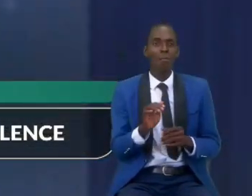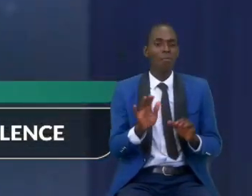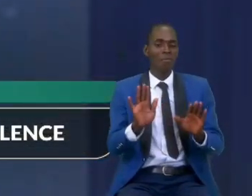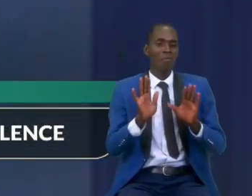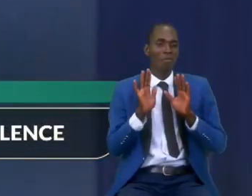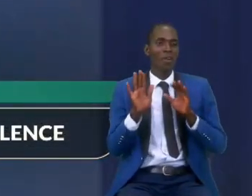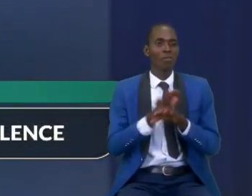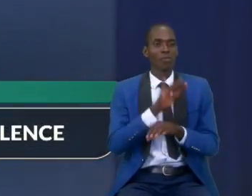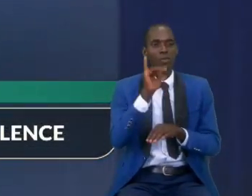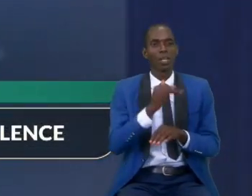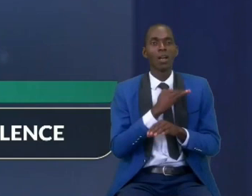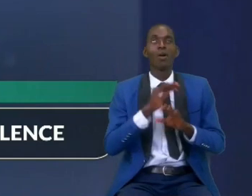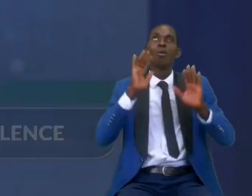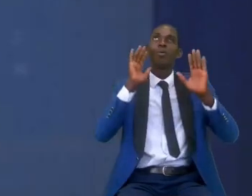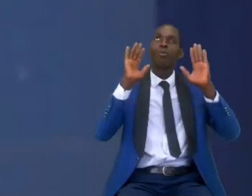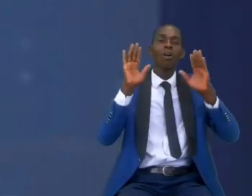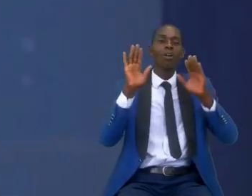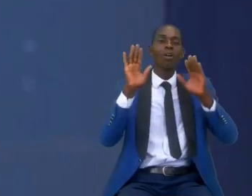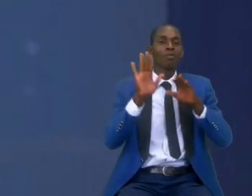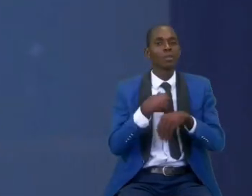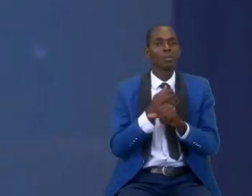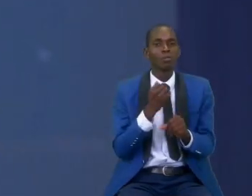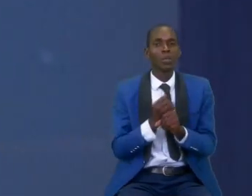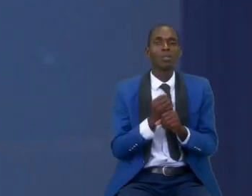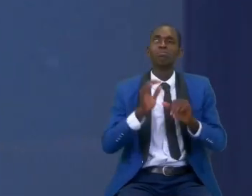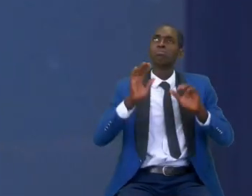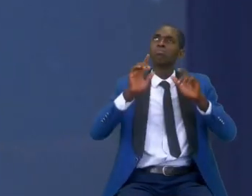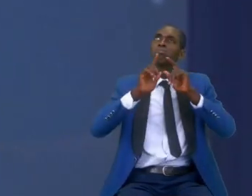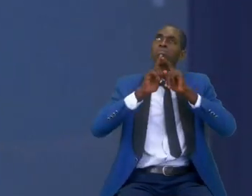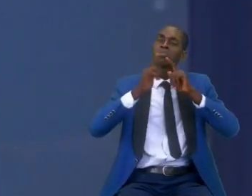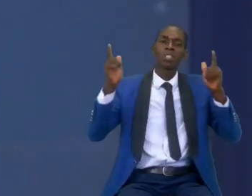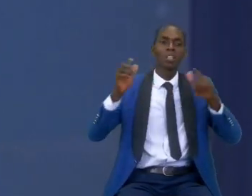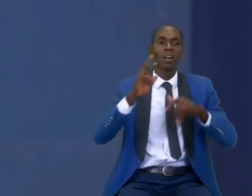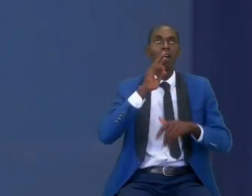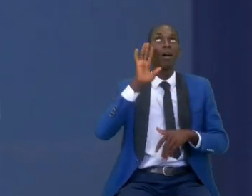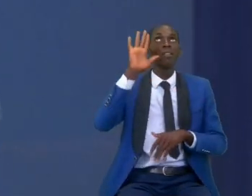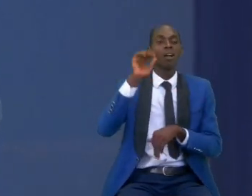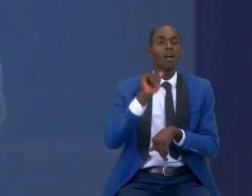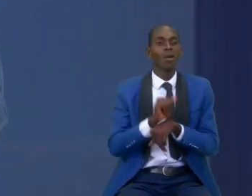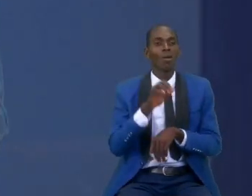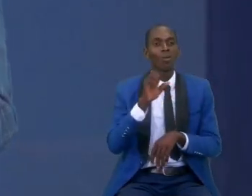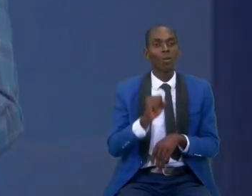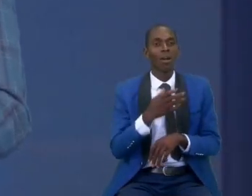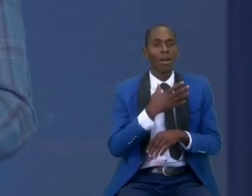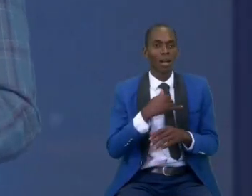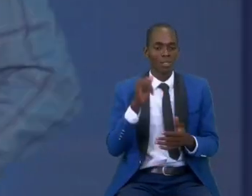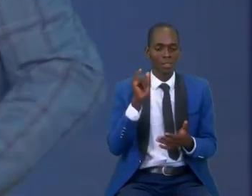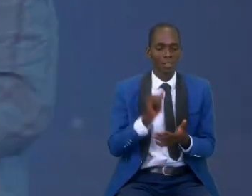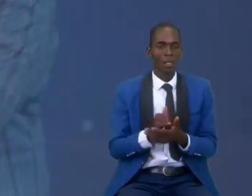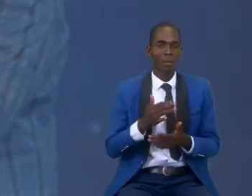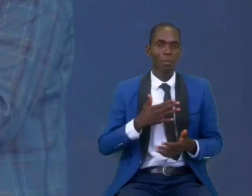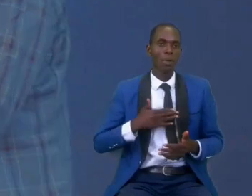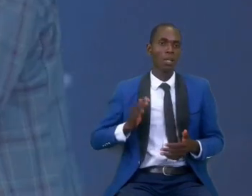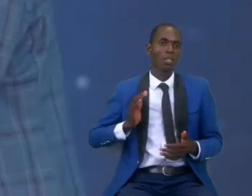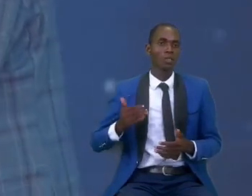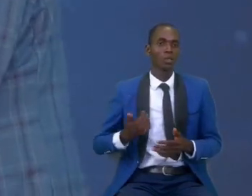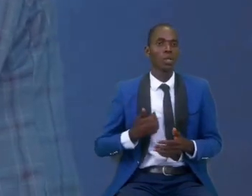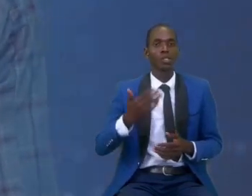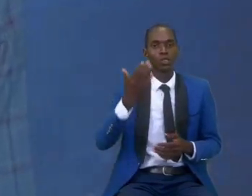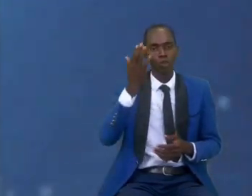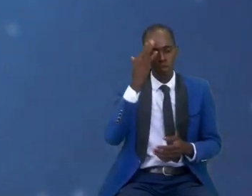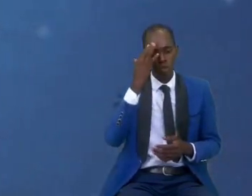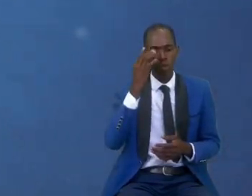works, that and that my soul knoweth right well. That